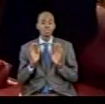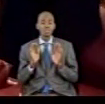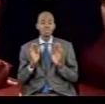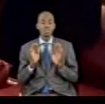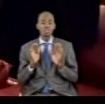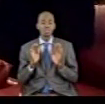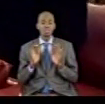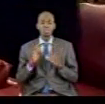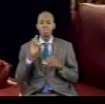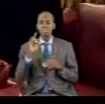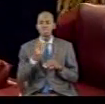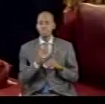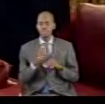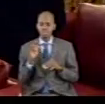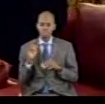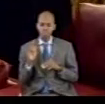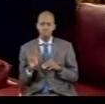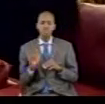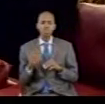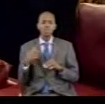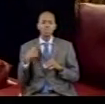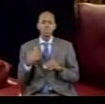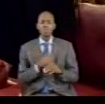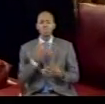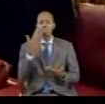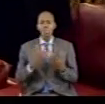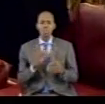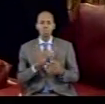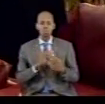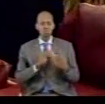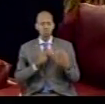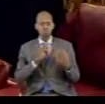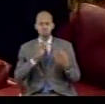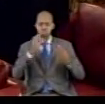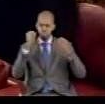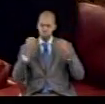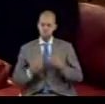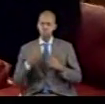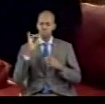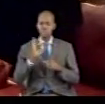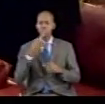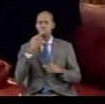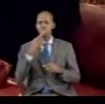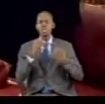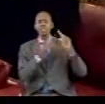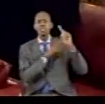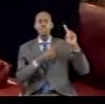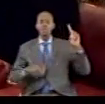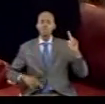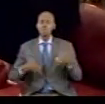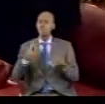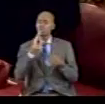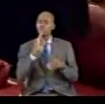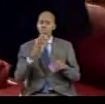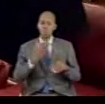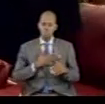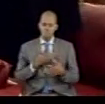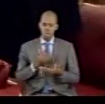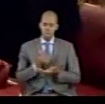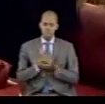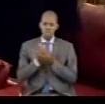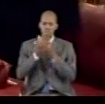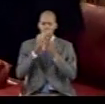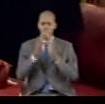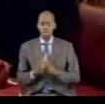Therefore, we may boldly say, the Lord is my helper. I will